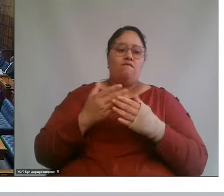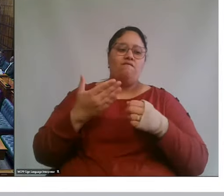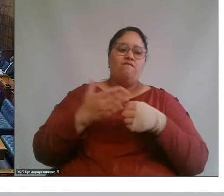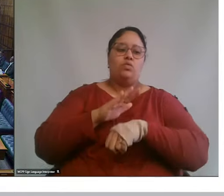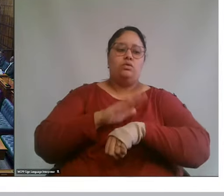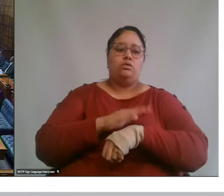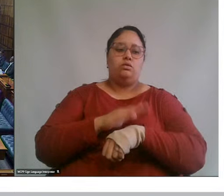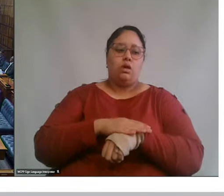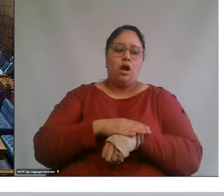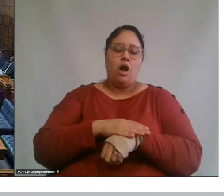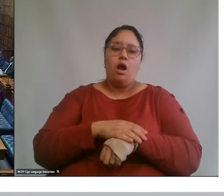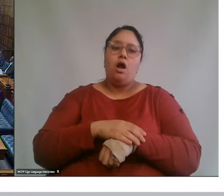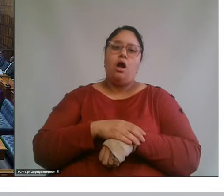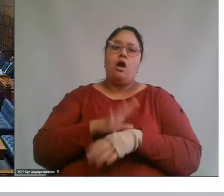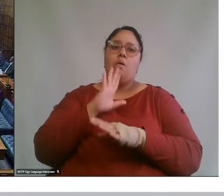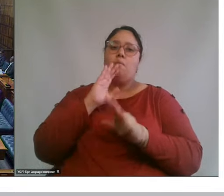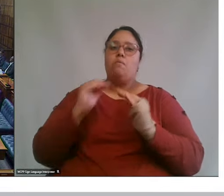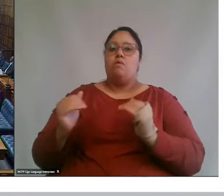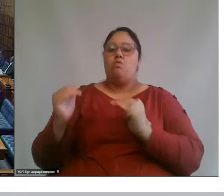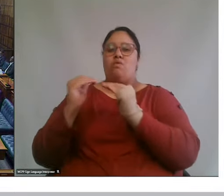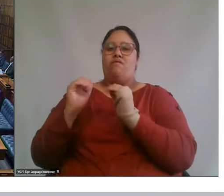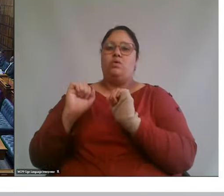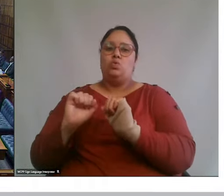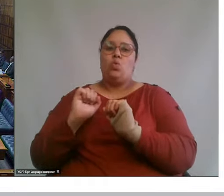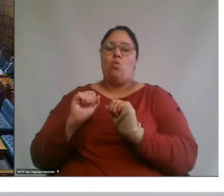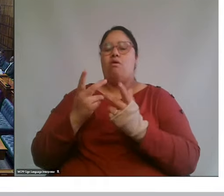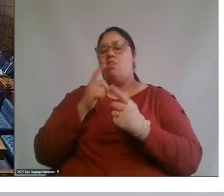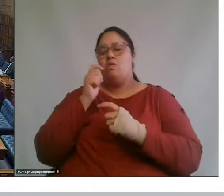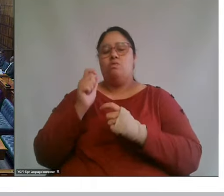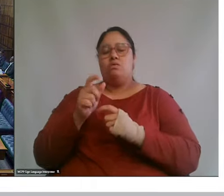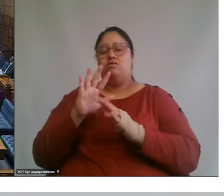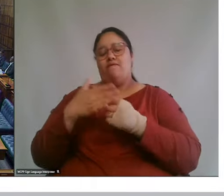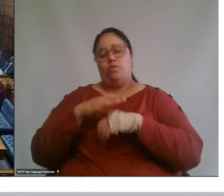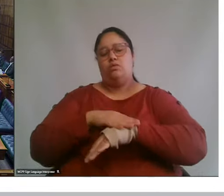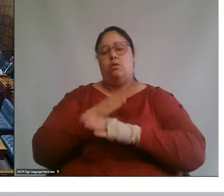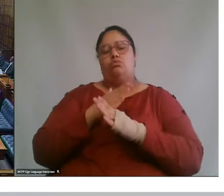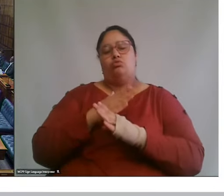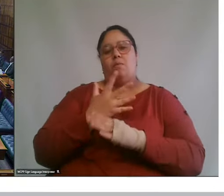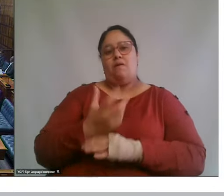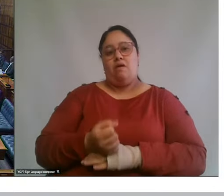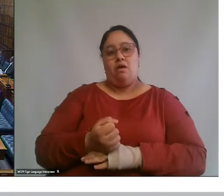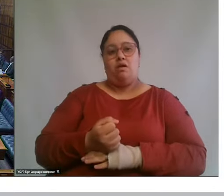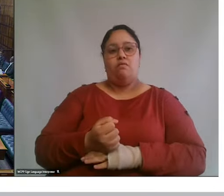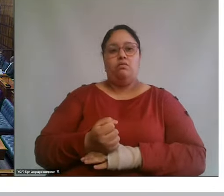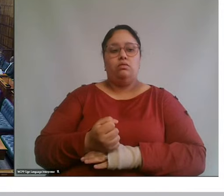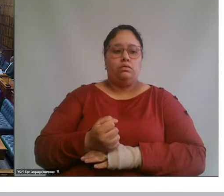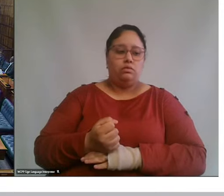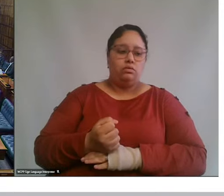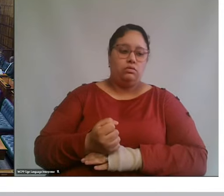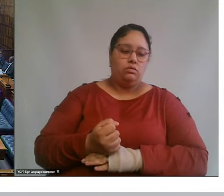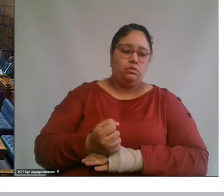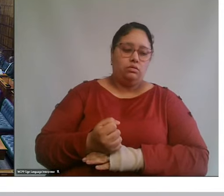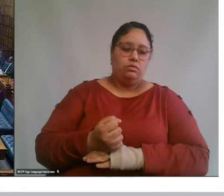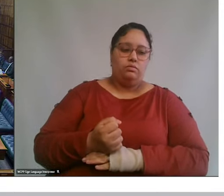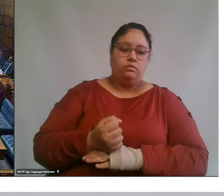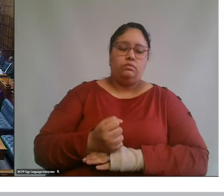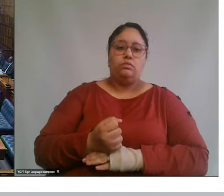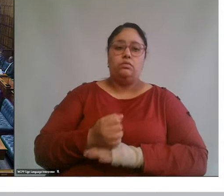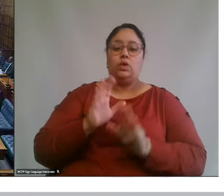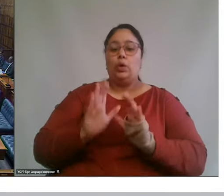full-time uh equivalent so that is in other words a full-time job I do need to also just indicate that